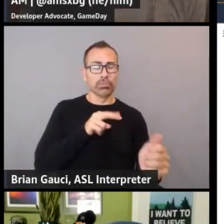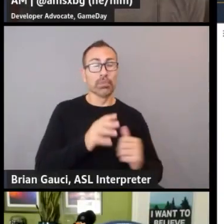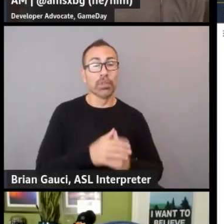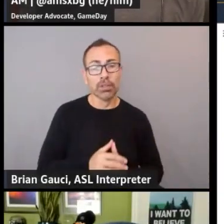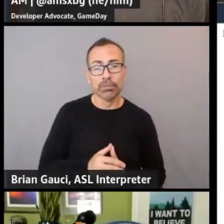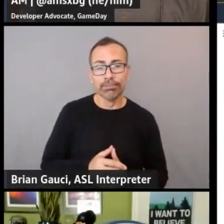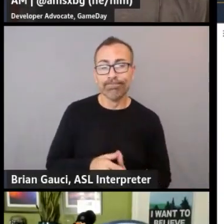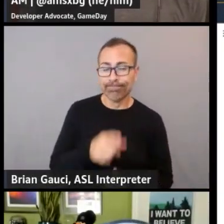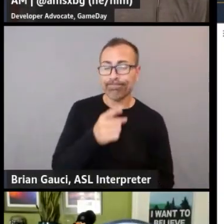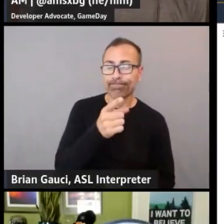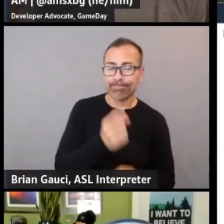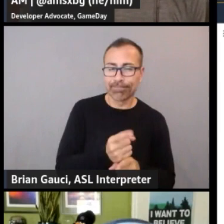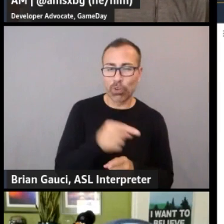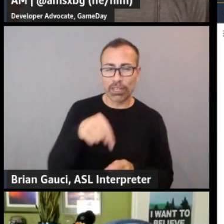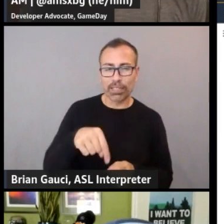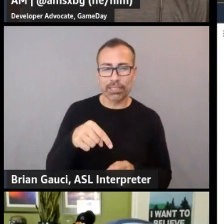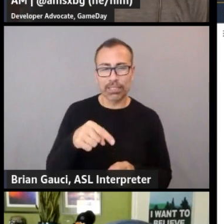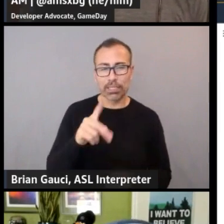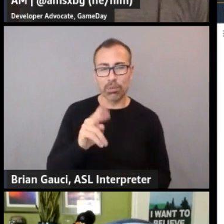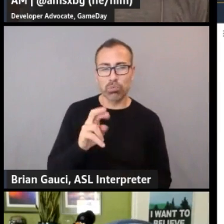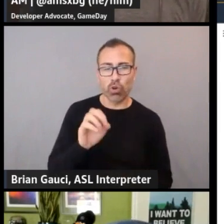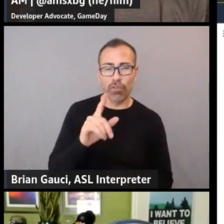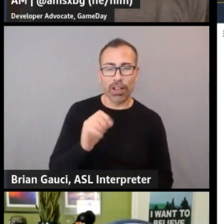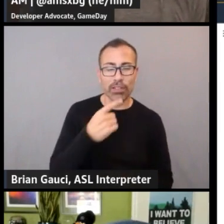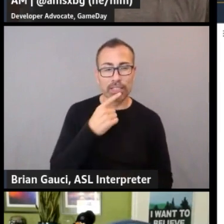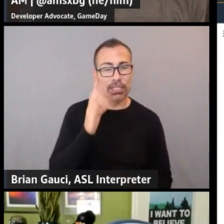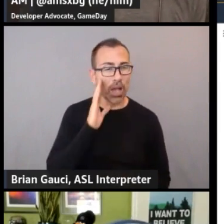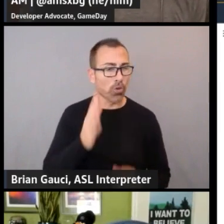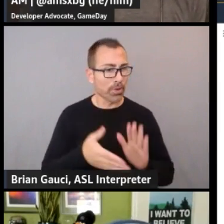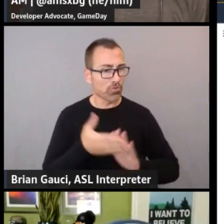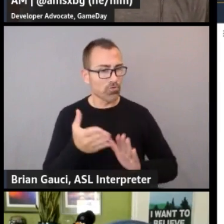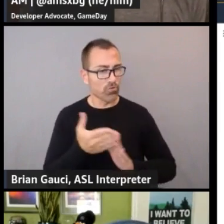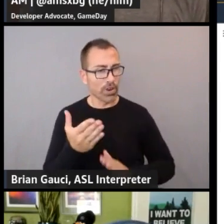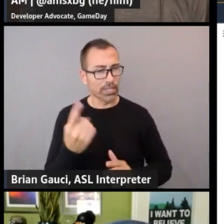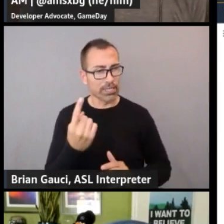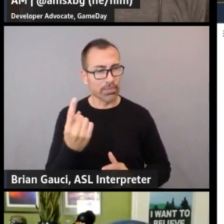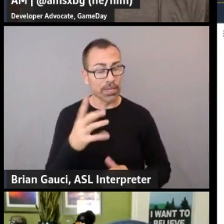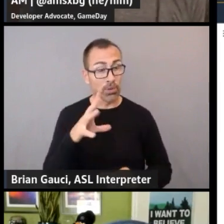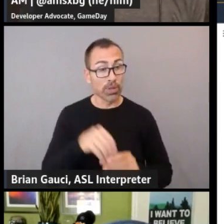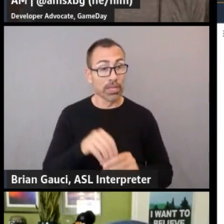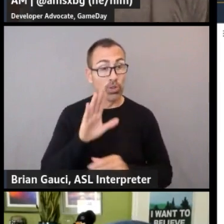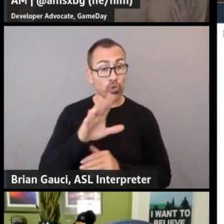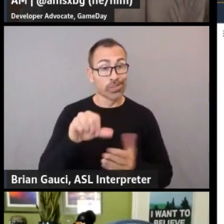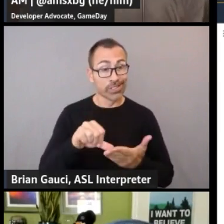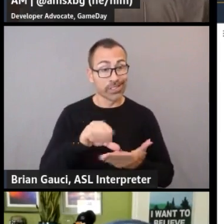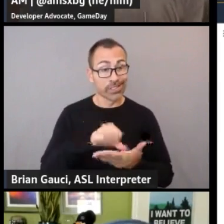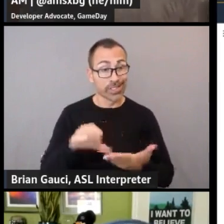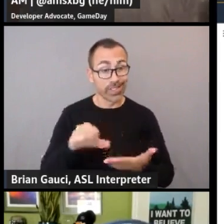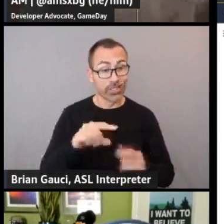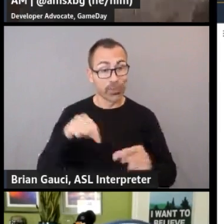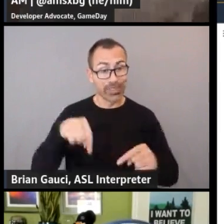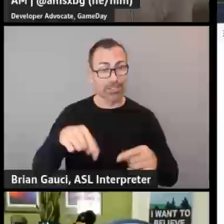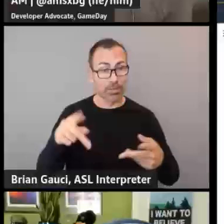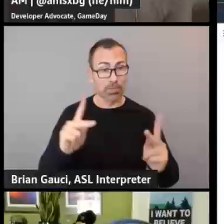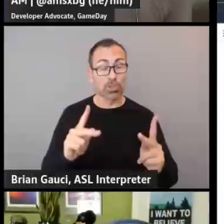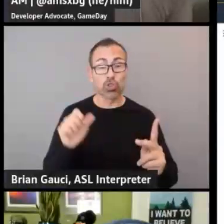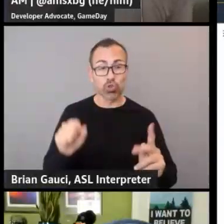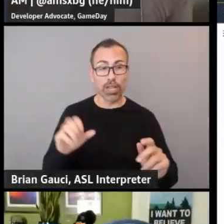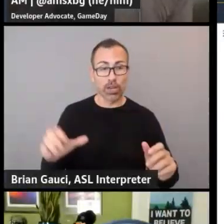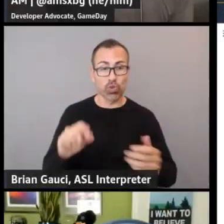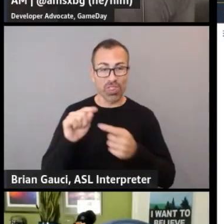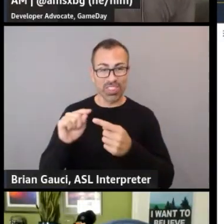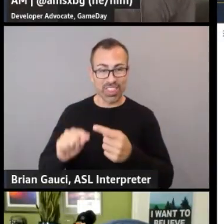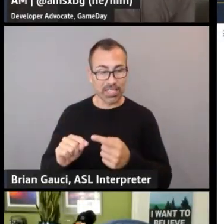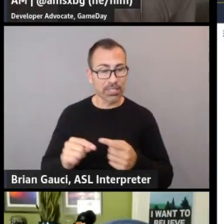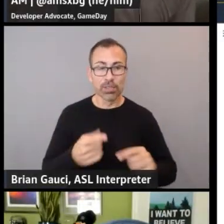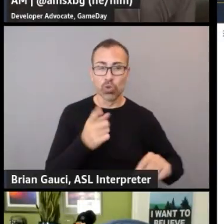hey, I'm going to be running something in your account, so here's the permissions of what you can and cannot do. Okay. And